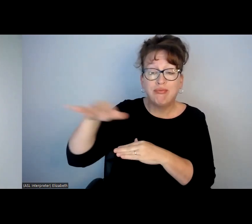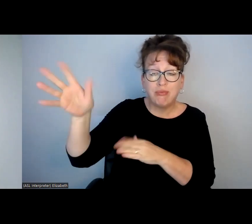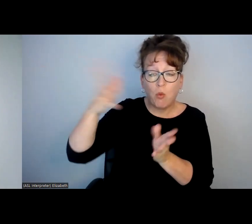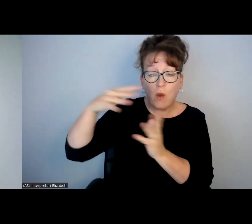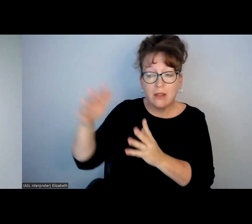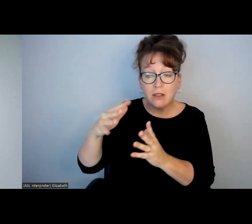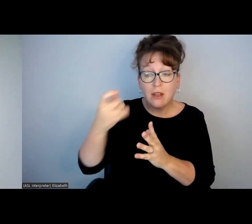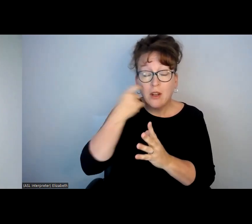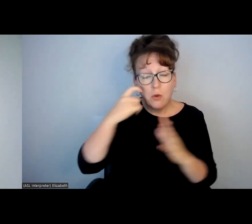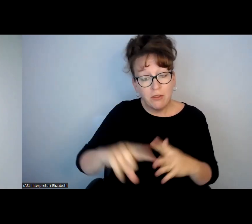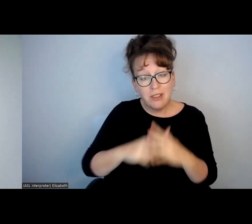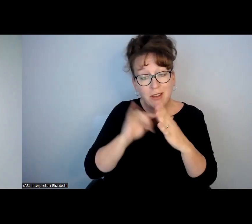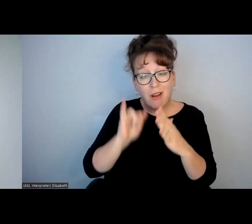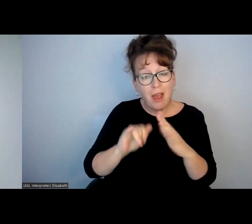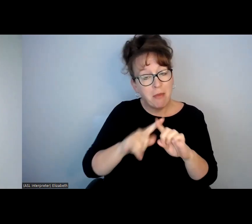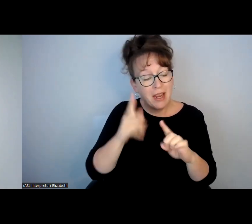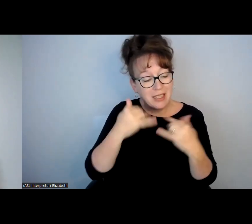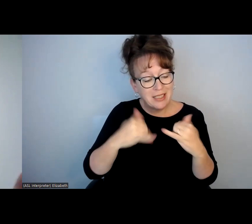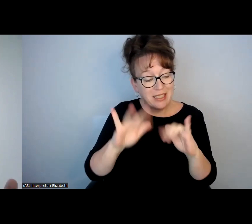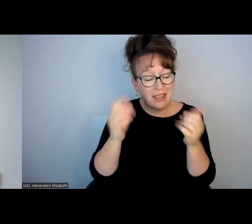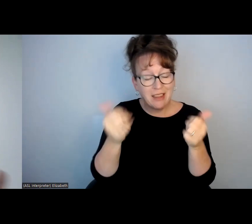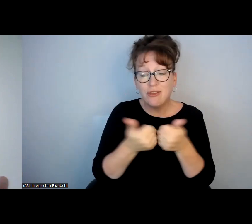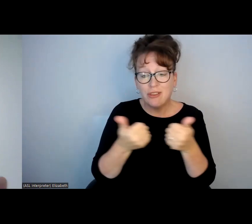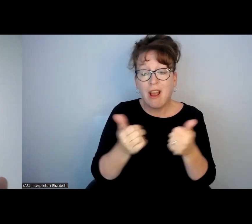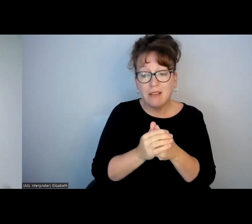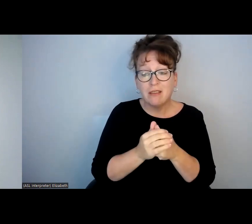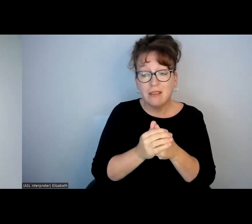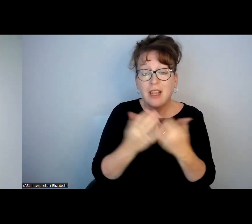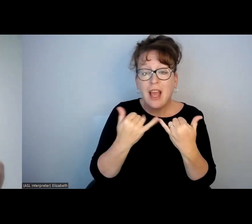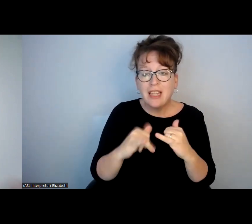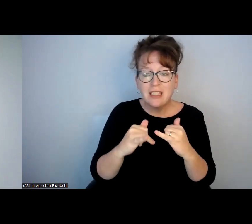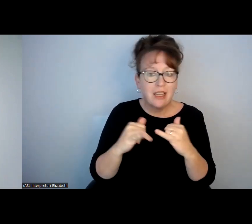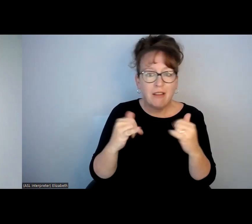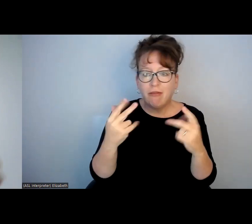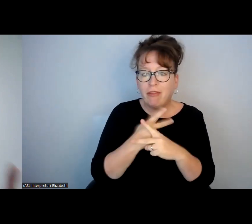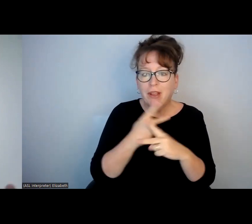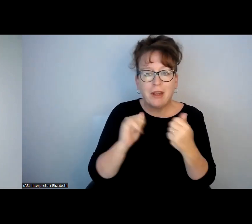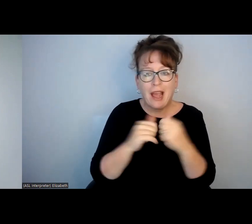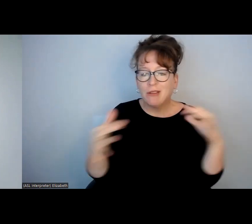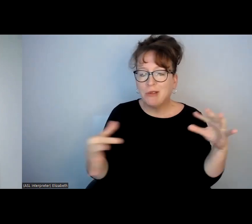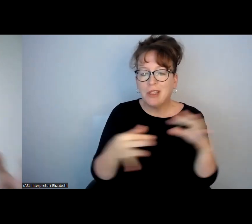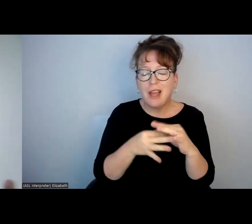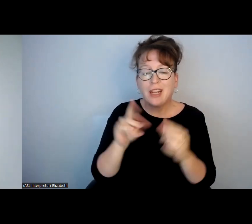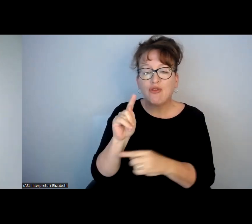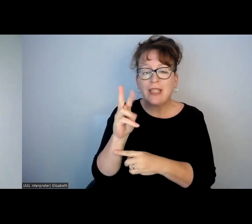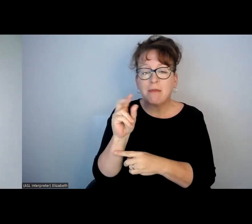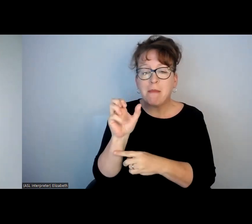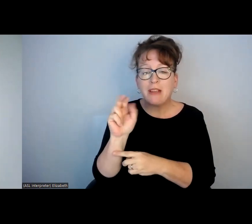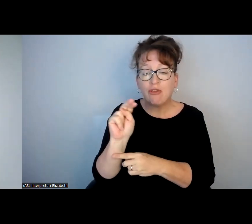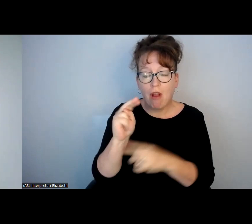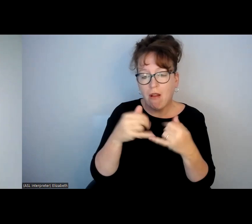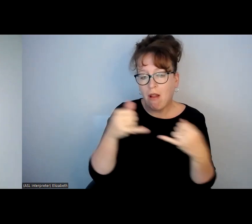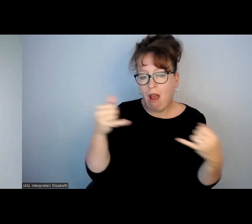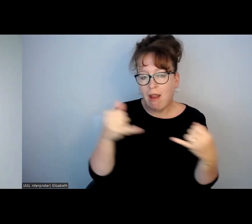very it's going to be a very challenging task, and get this transmission line connected. That transmission line is back on schedule. It seems likely